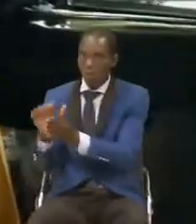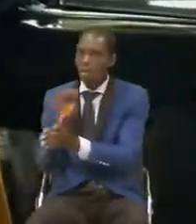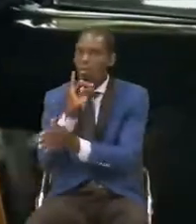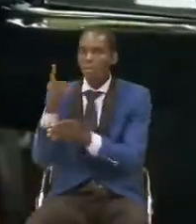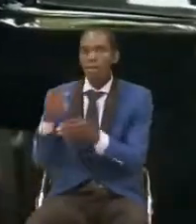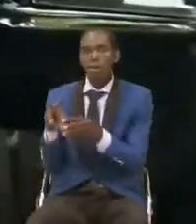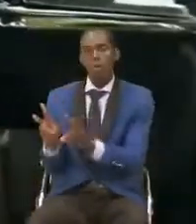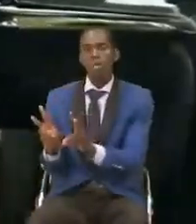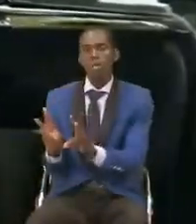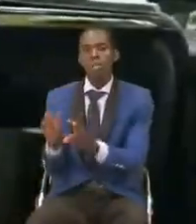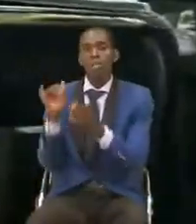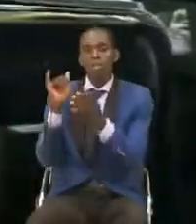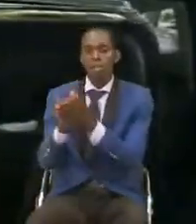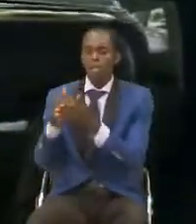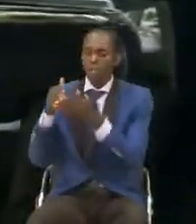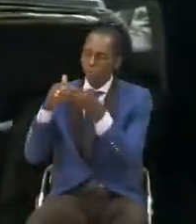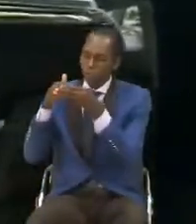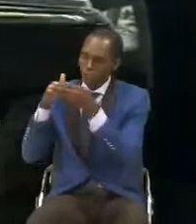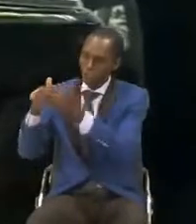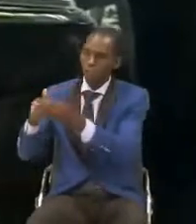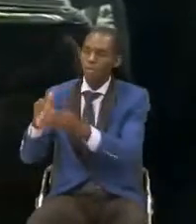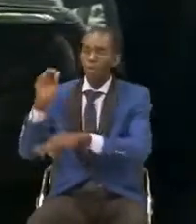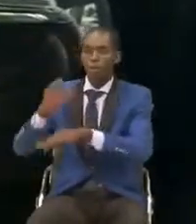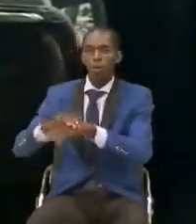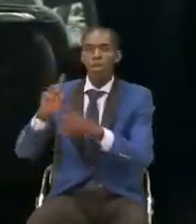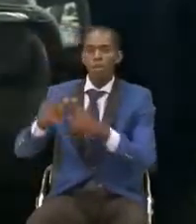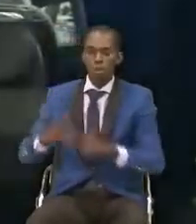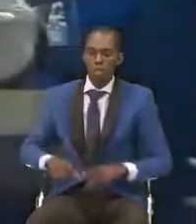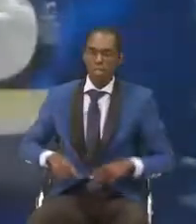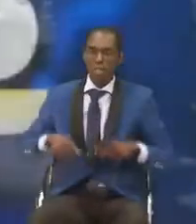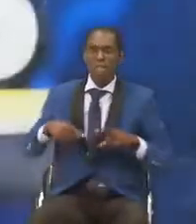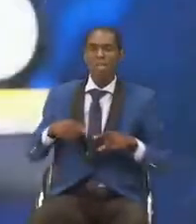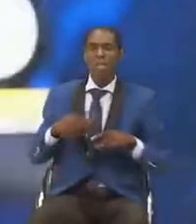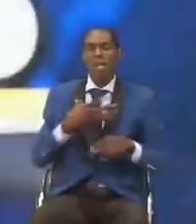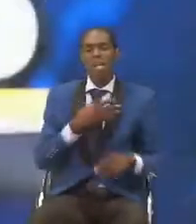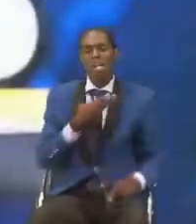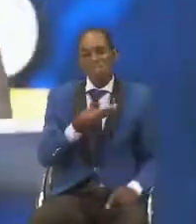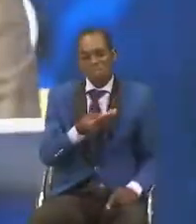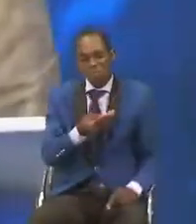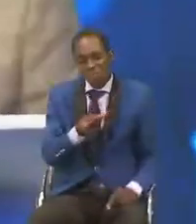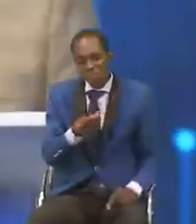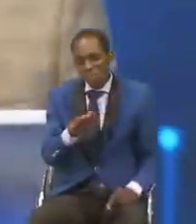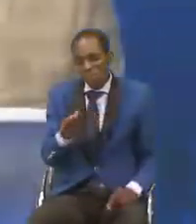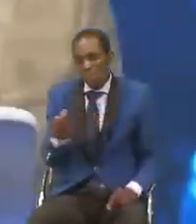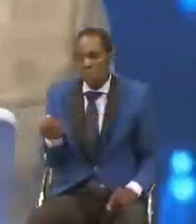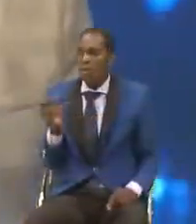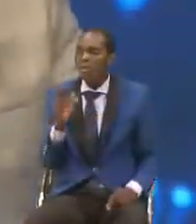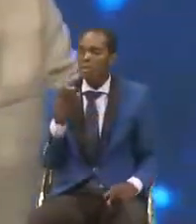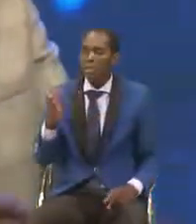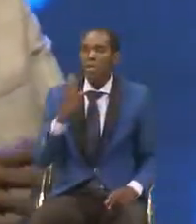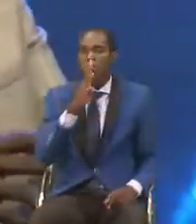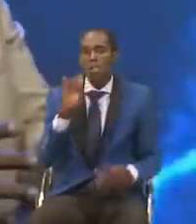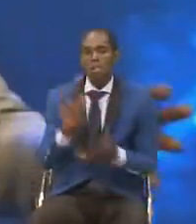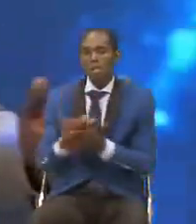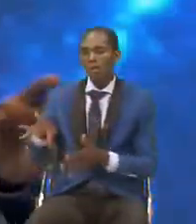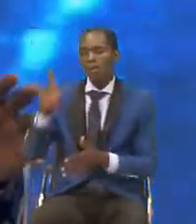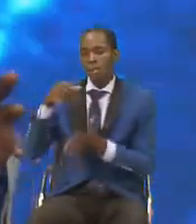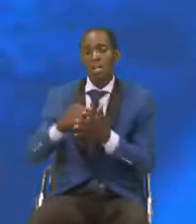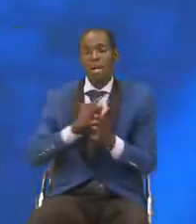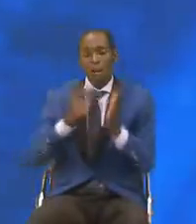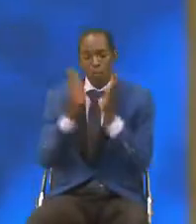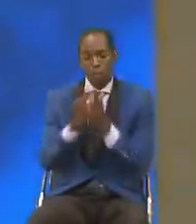gate, and narrow is the way that leadeth unto life, and